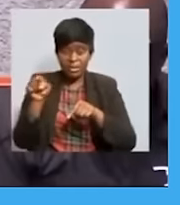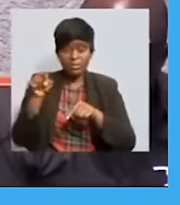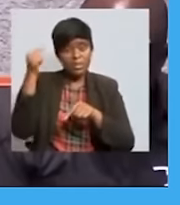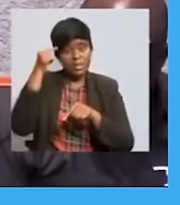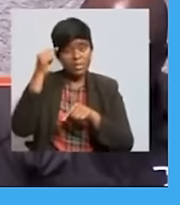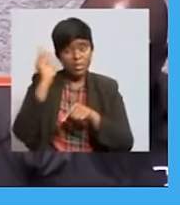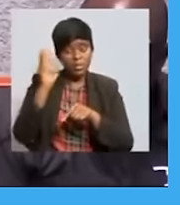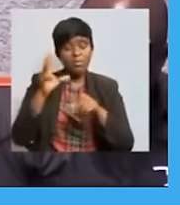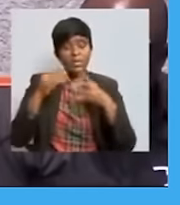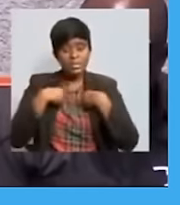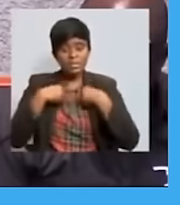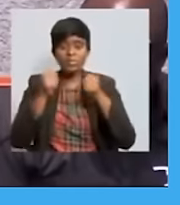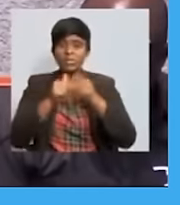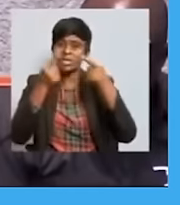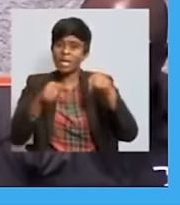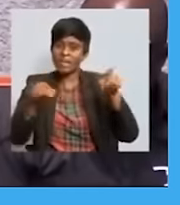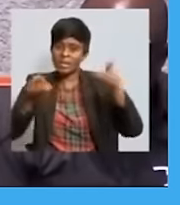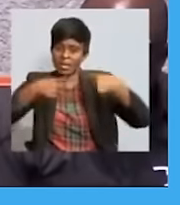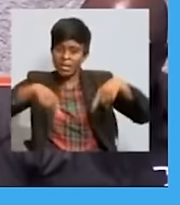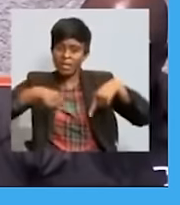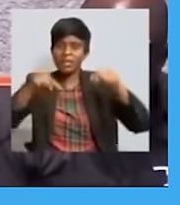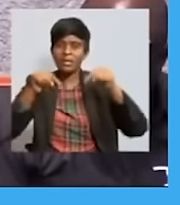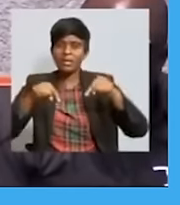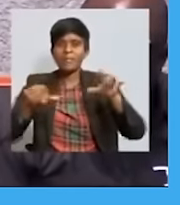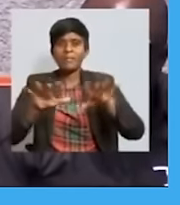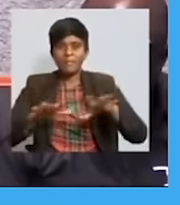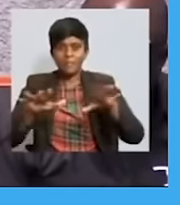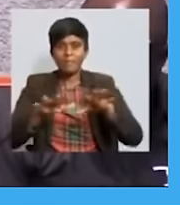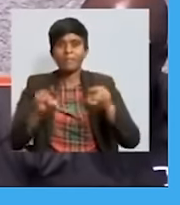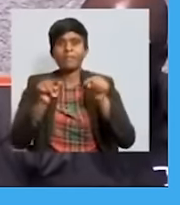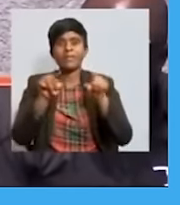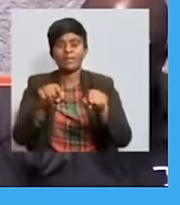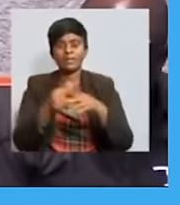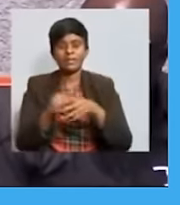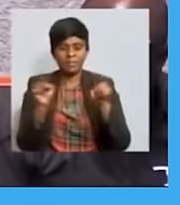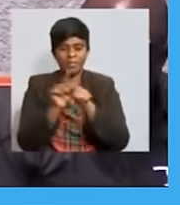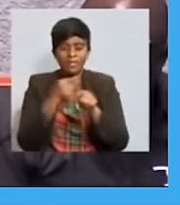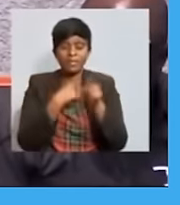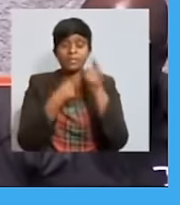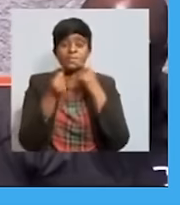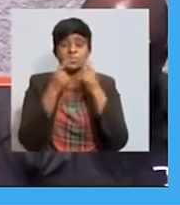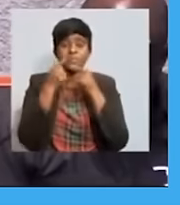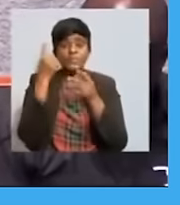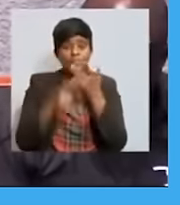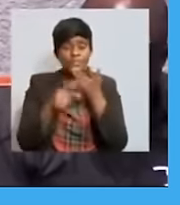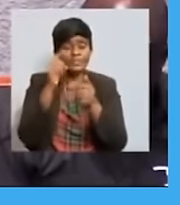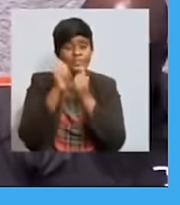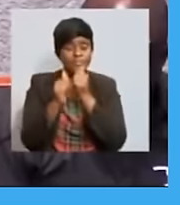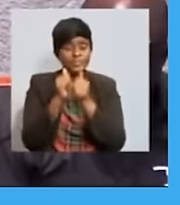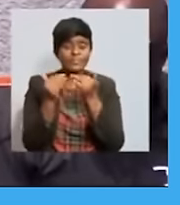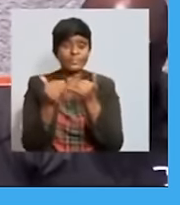government going to come to terms with reality on the ground? I speak